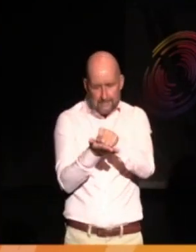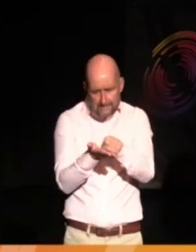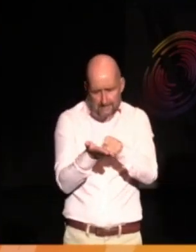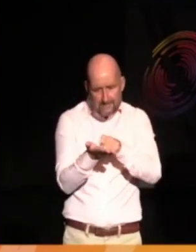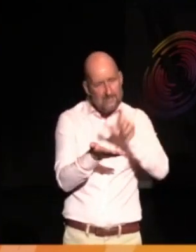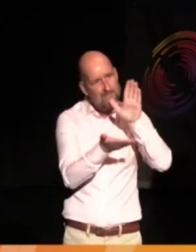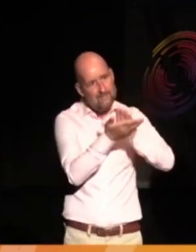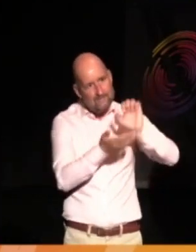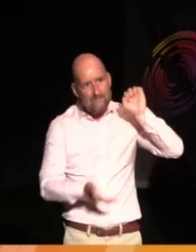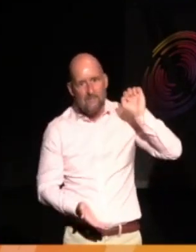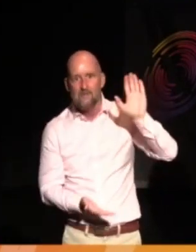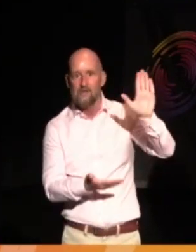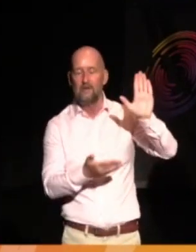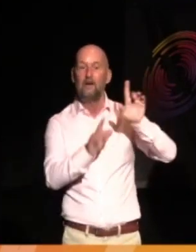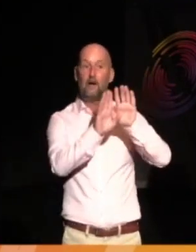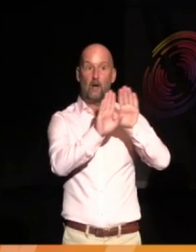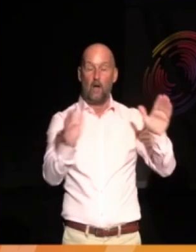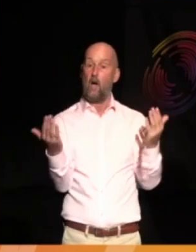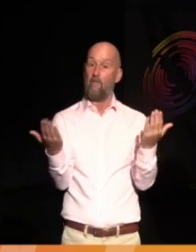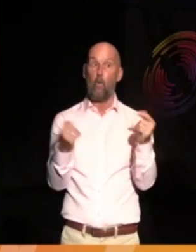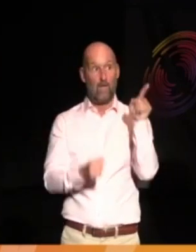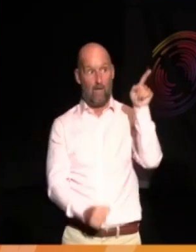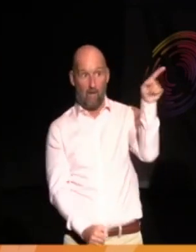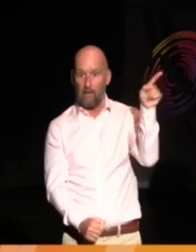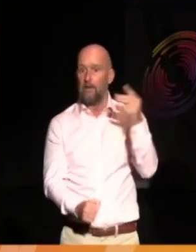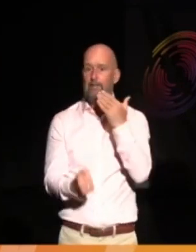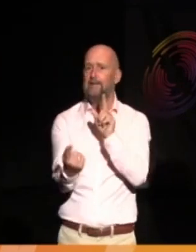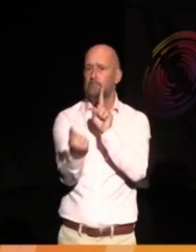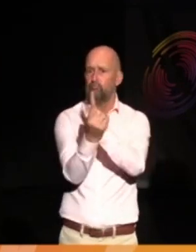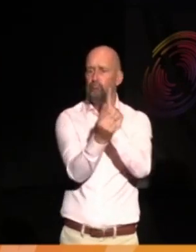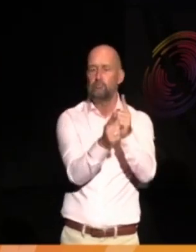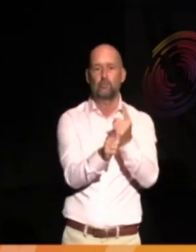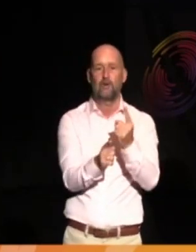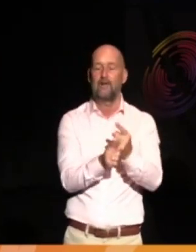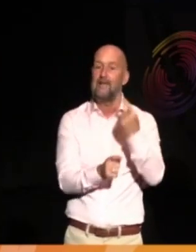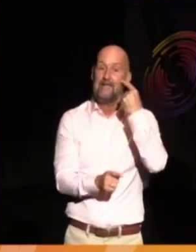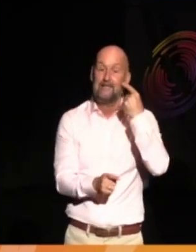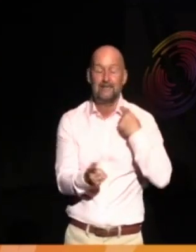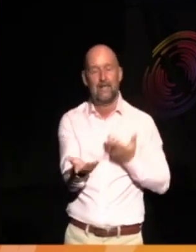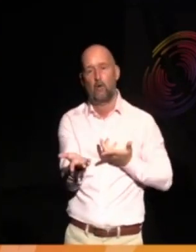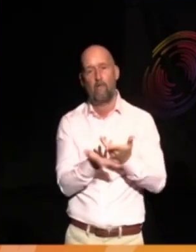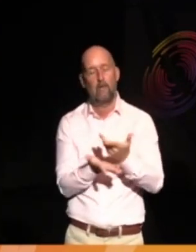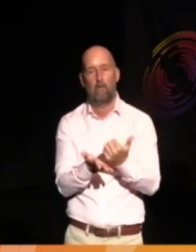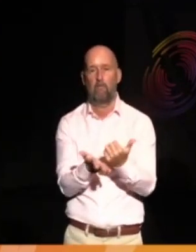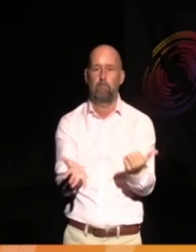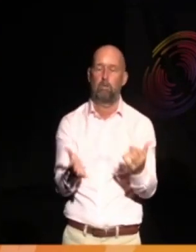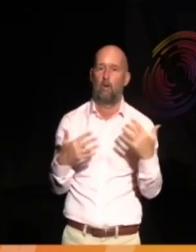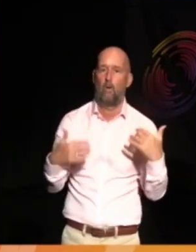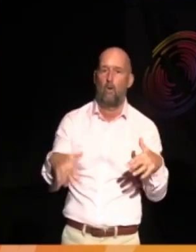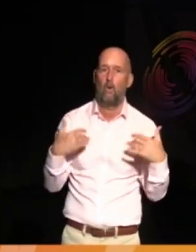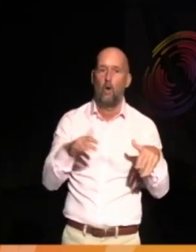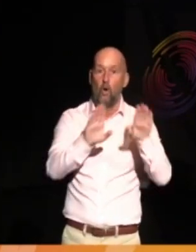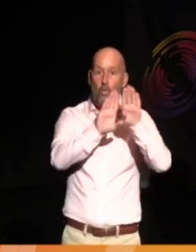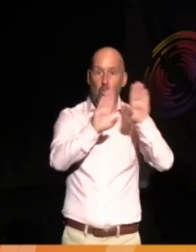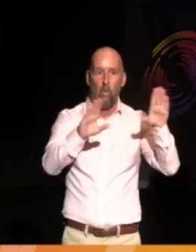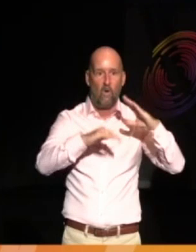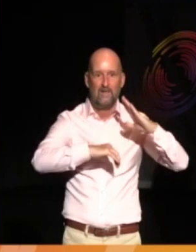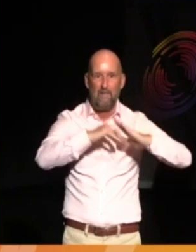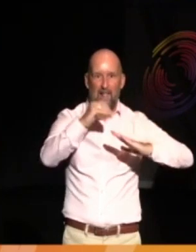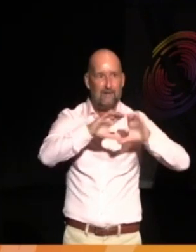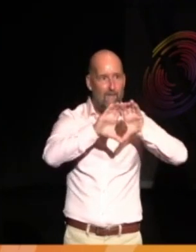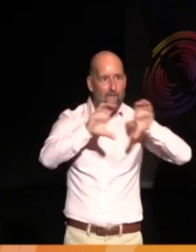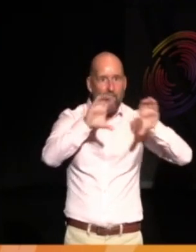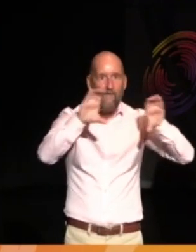Yeah, we're in the foyer. Please come and talk to us. We had some great conversations yesterday, and the wall is building over the